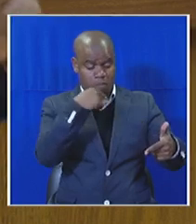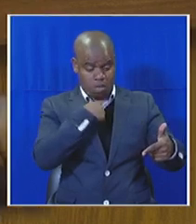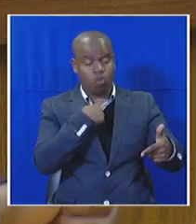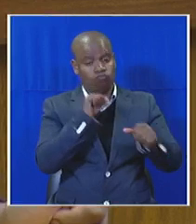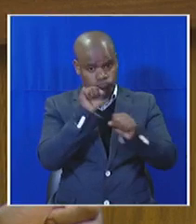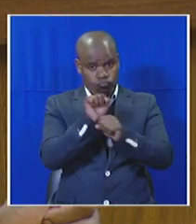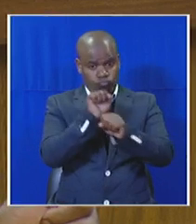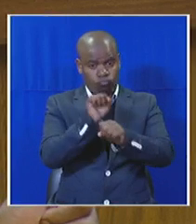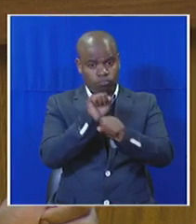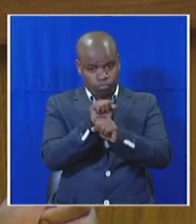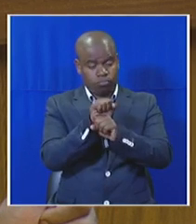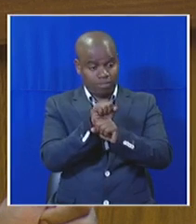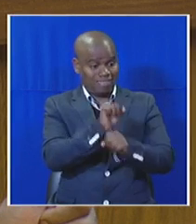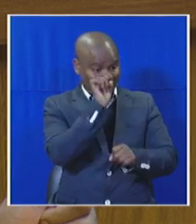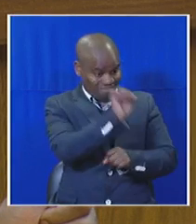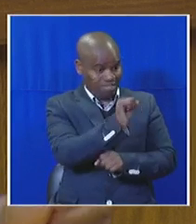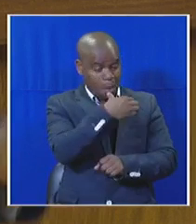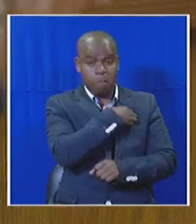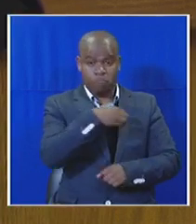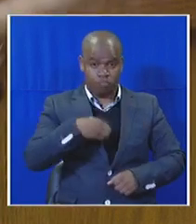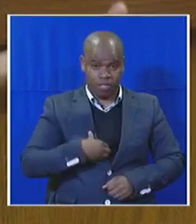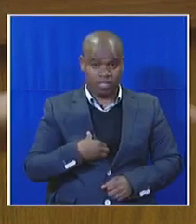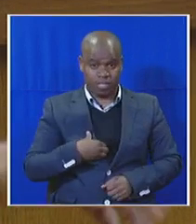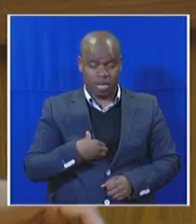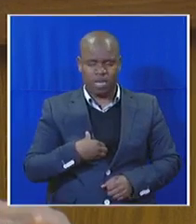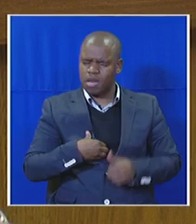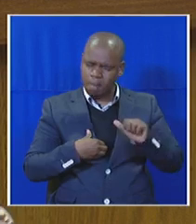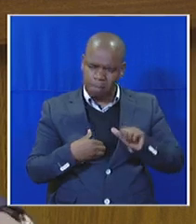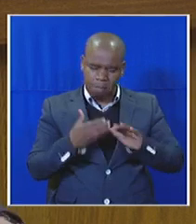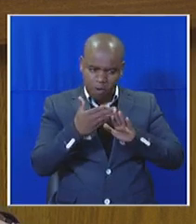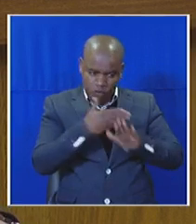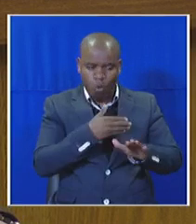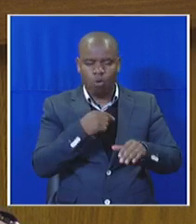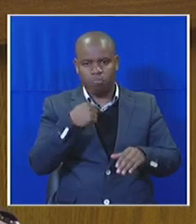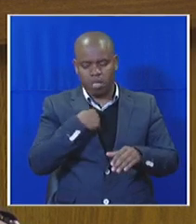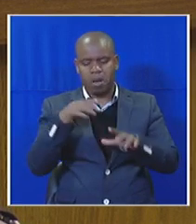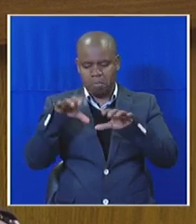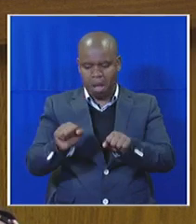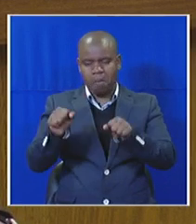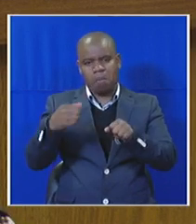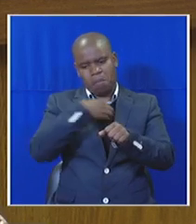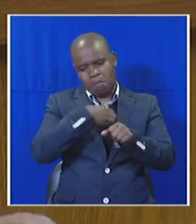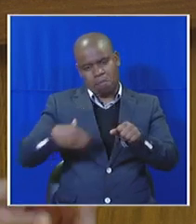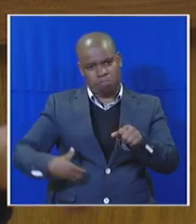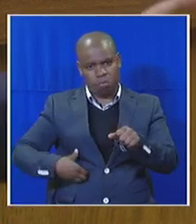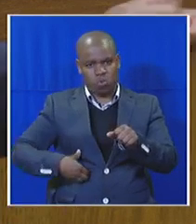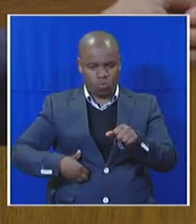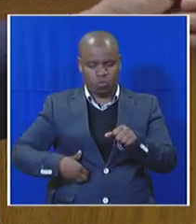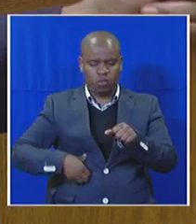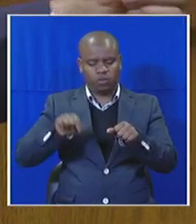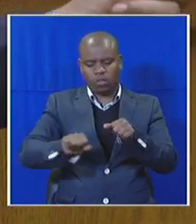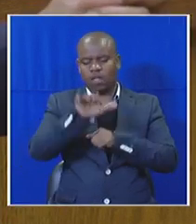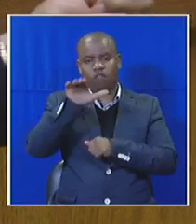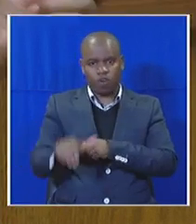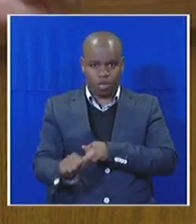ANC president. Before I was the state president, and